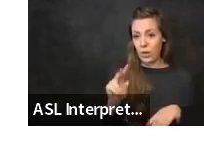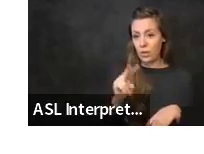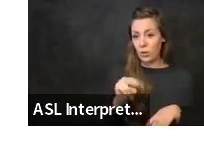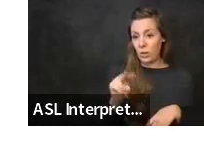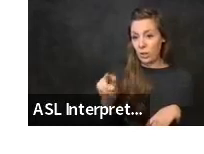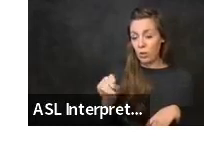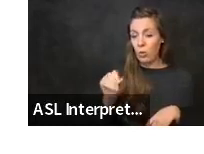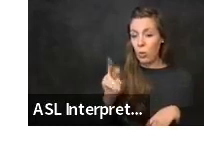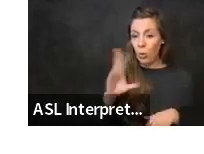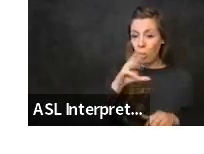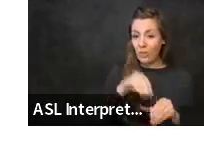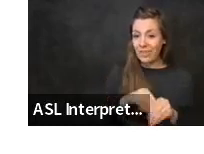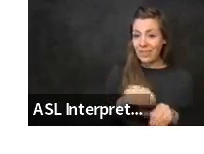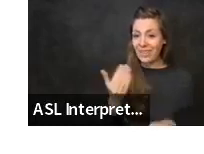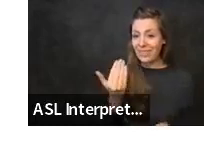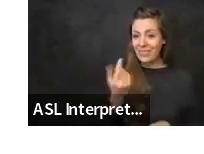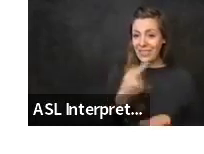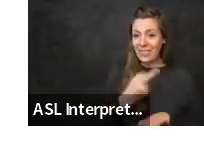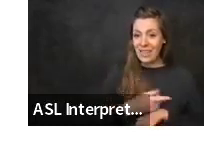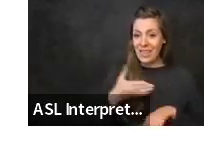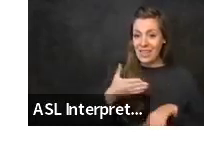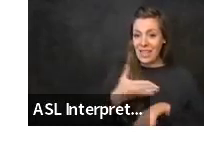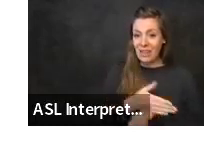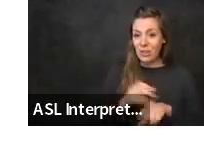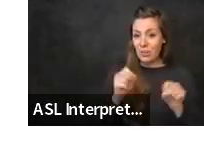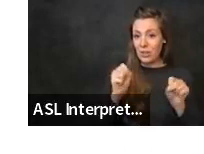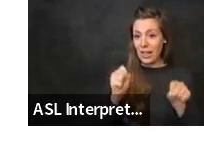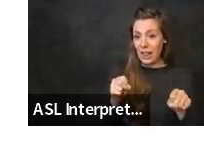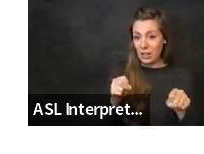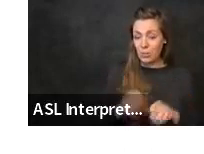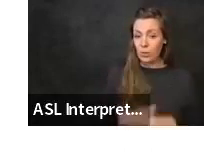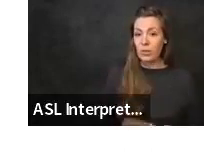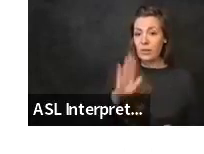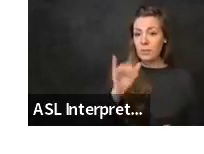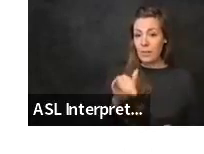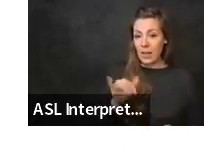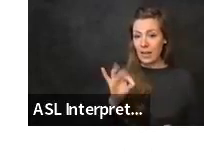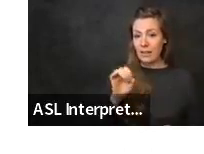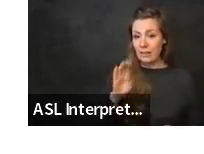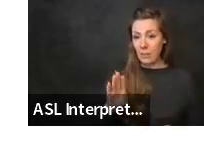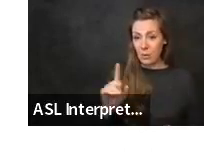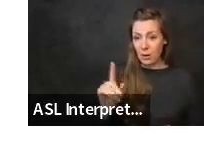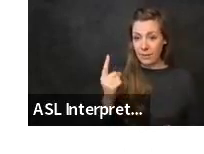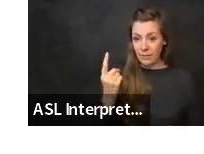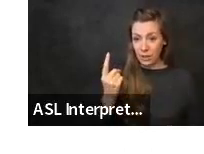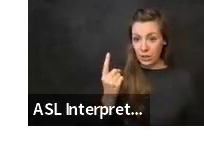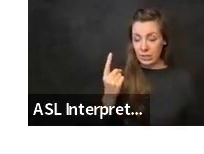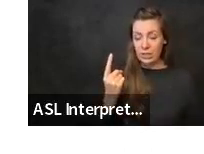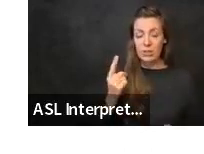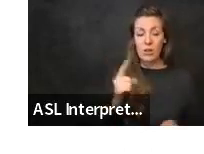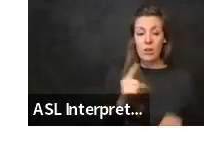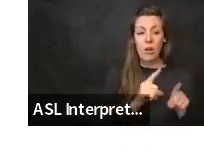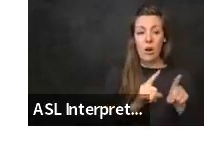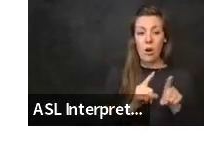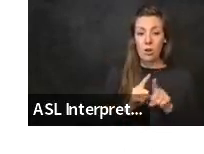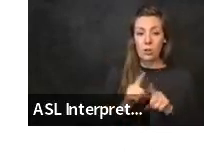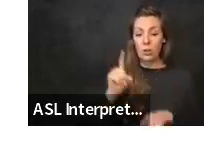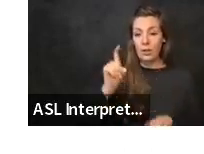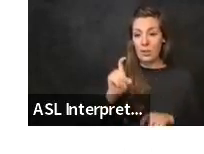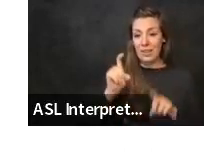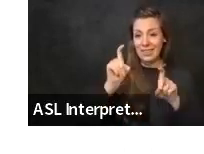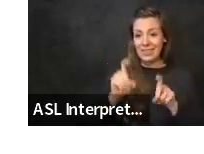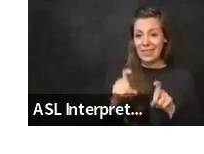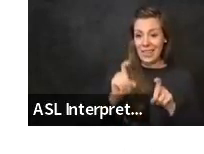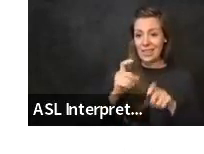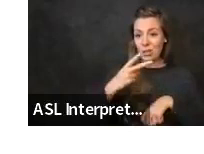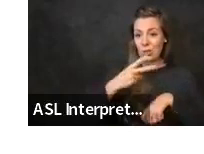within 15 days after being eligible if they're not eligible by February 1st, and that they must test at least twice